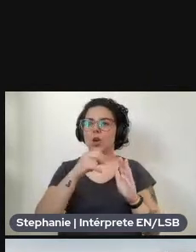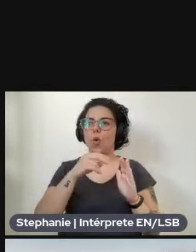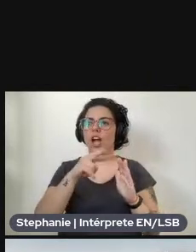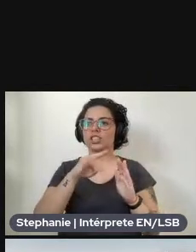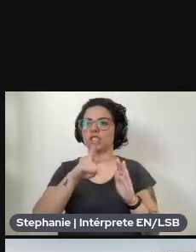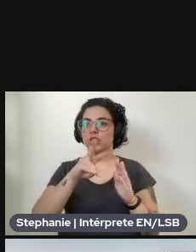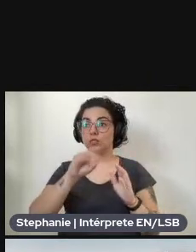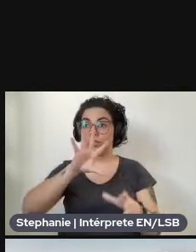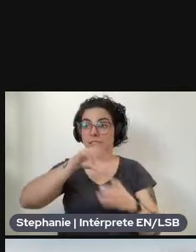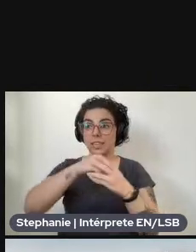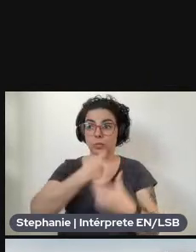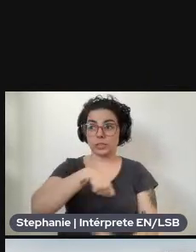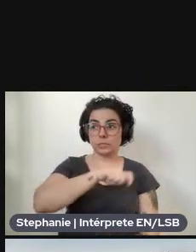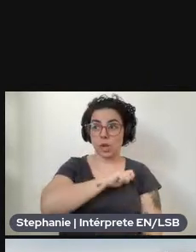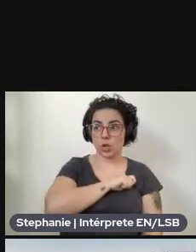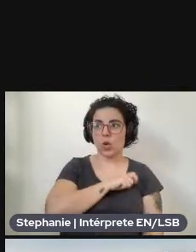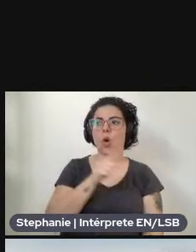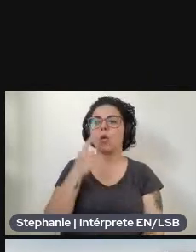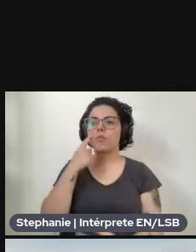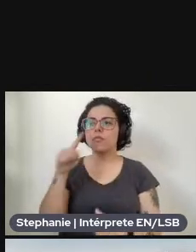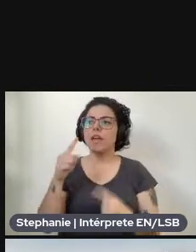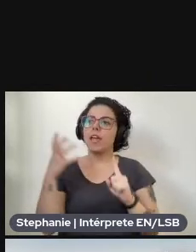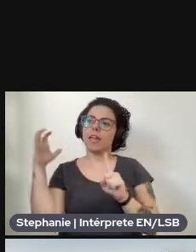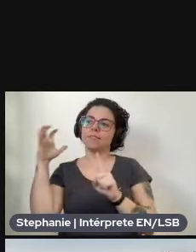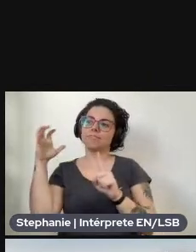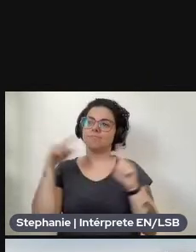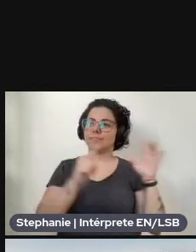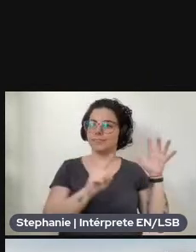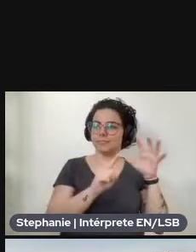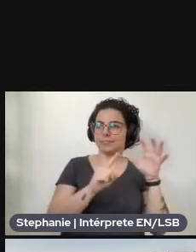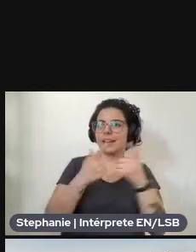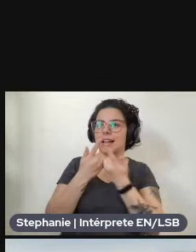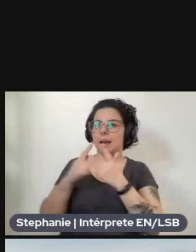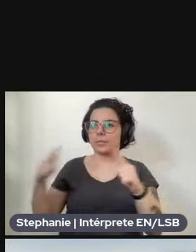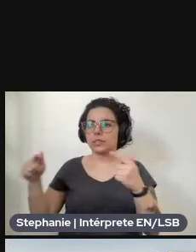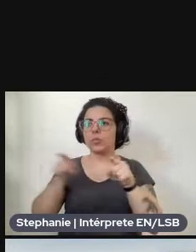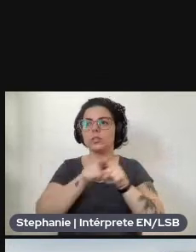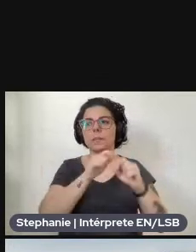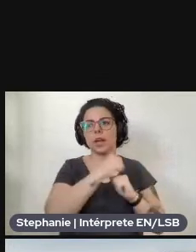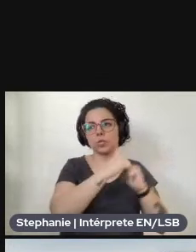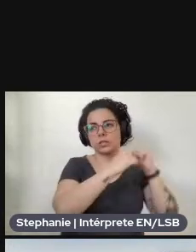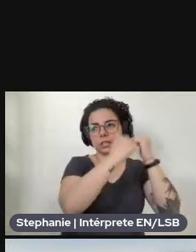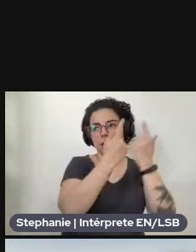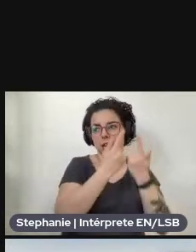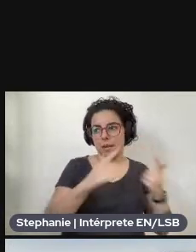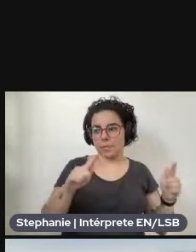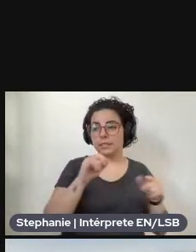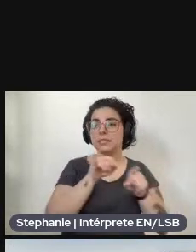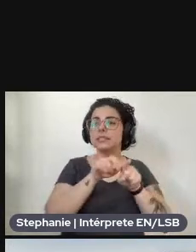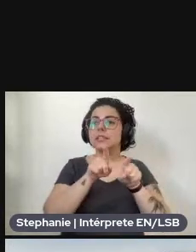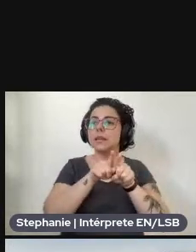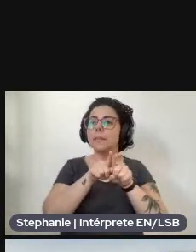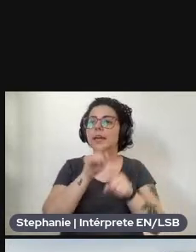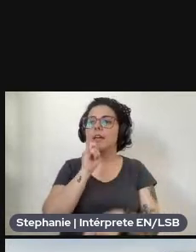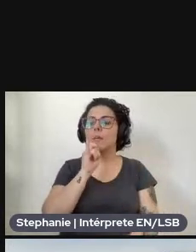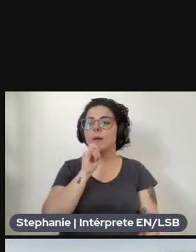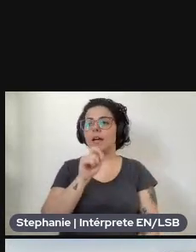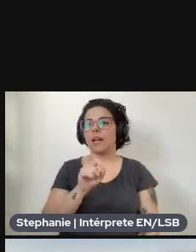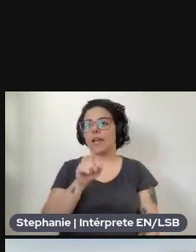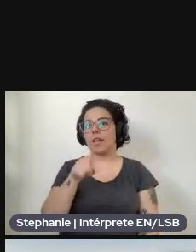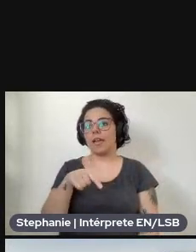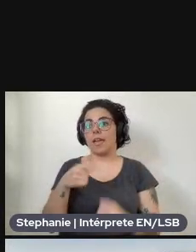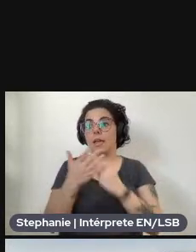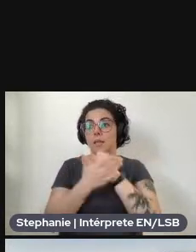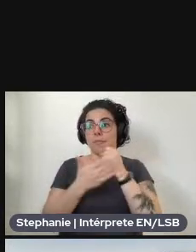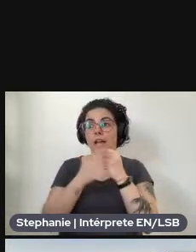integrating insights from grammaticalization and construction grammar. Now, whereas the fundamental notions of